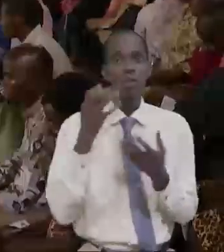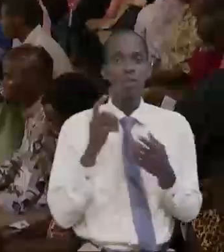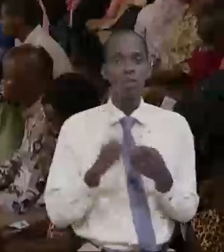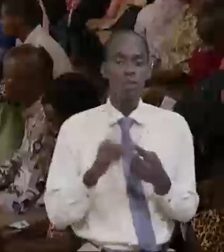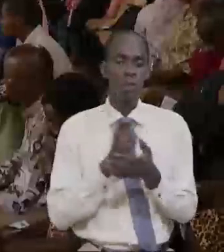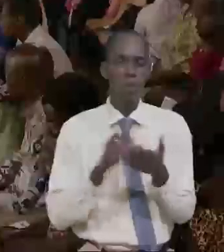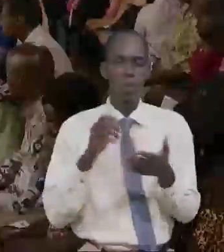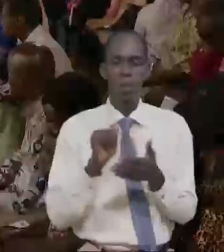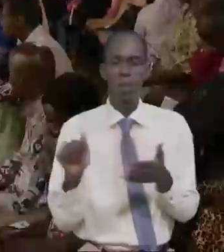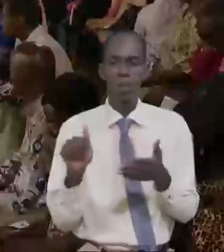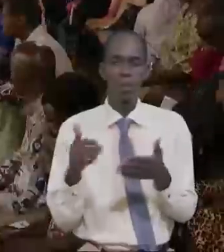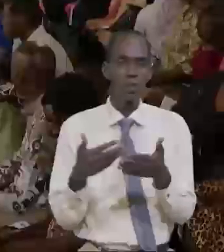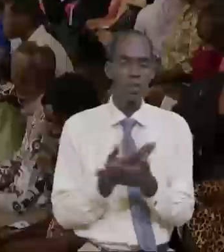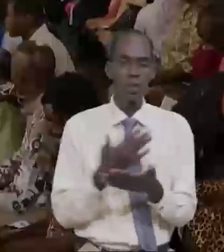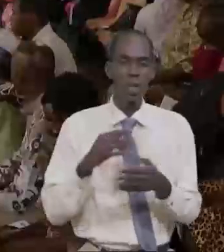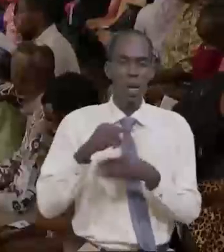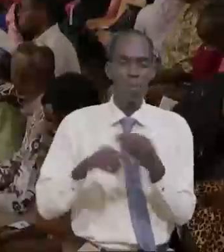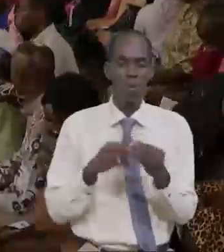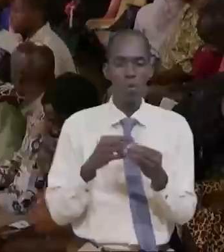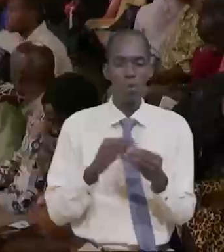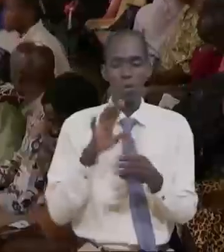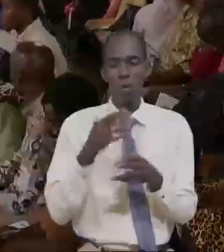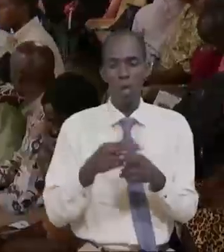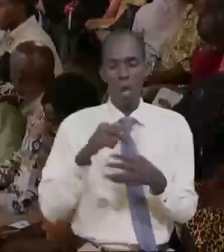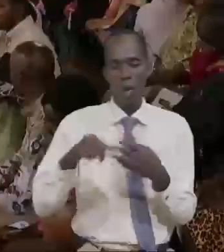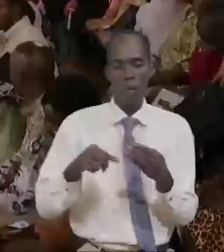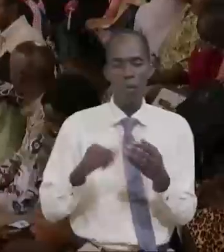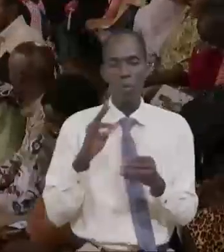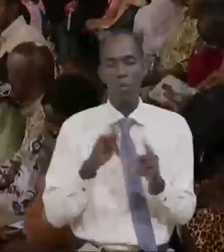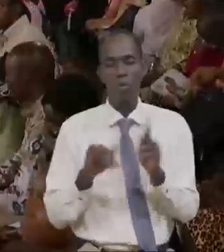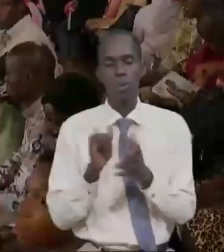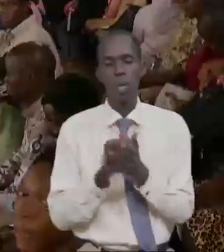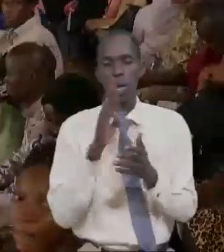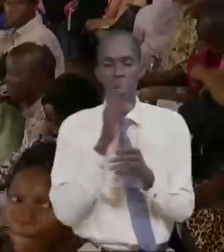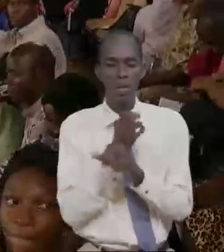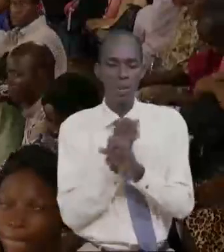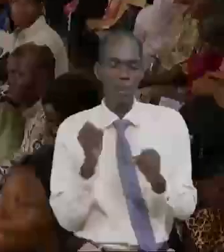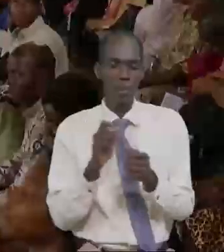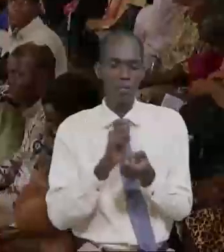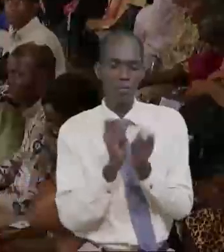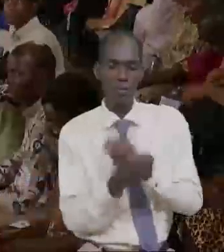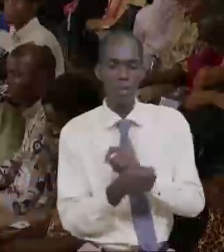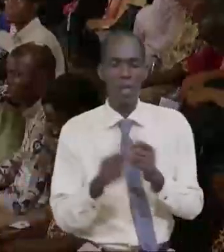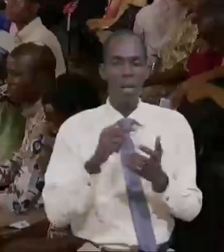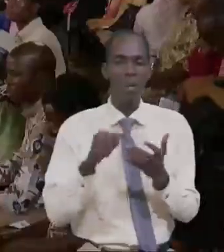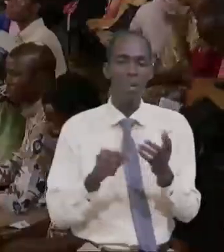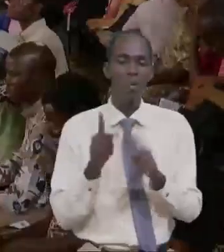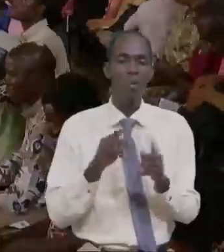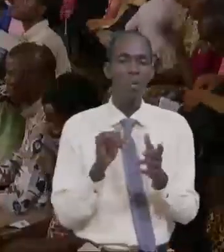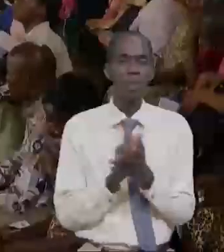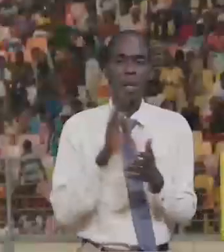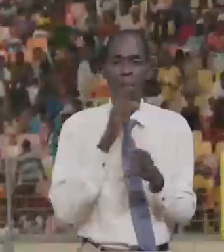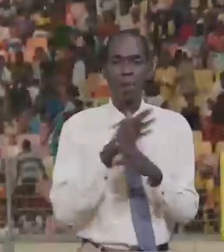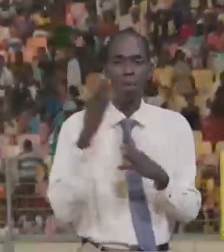totally, completely changed. Where are you? Here is your chance. Here is your chance. Here is your chance that if you